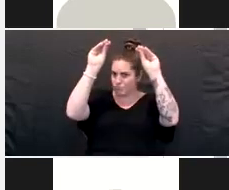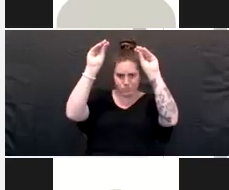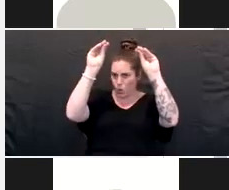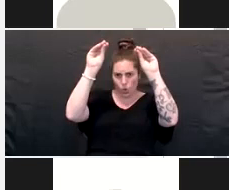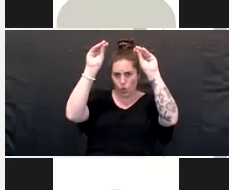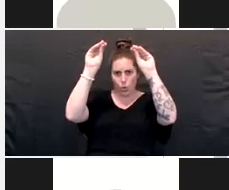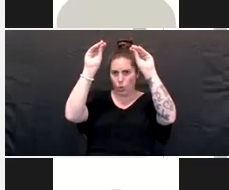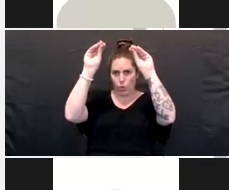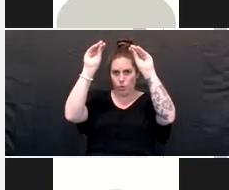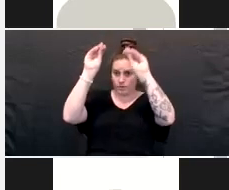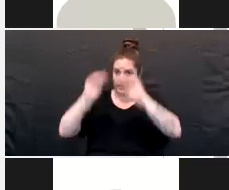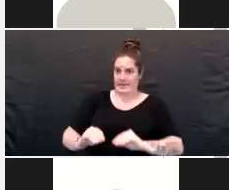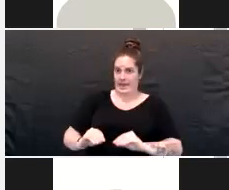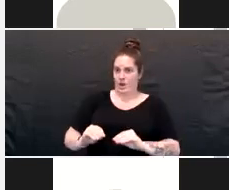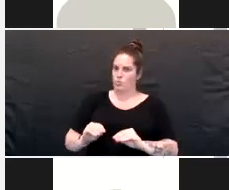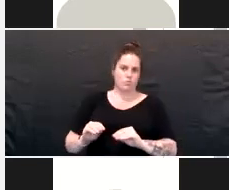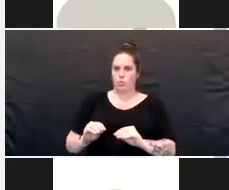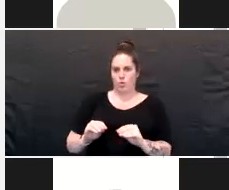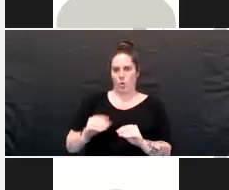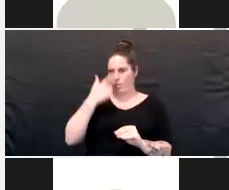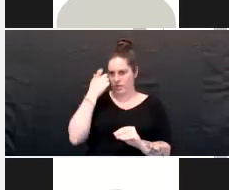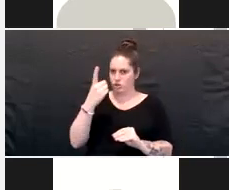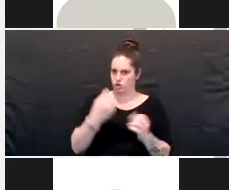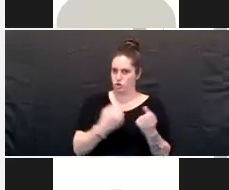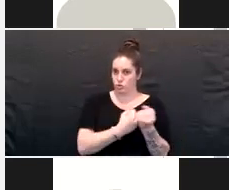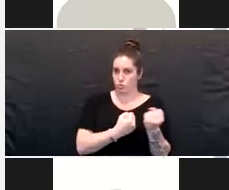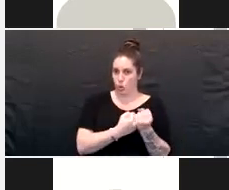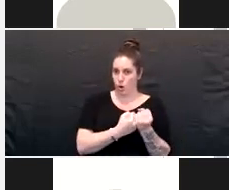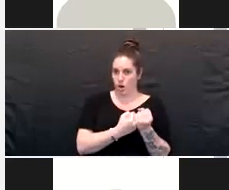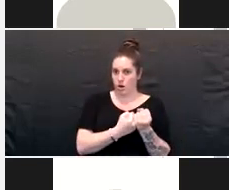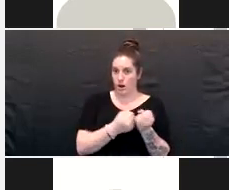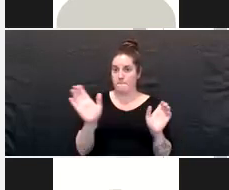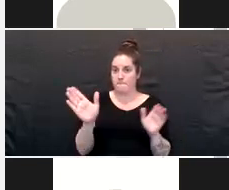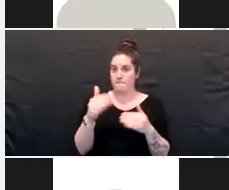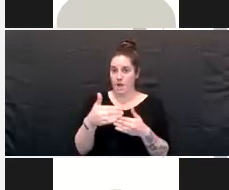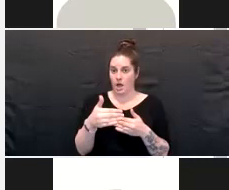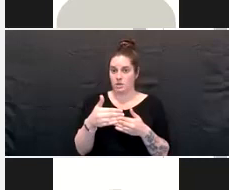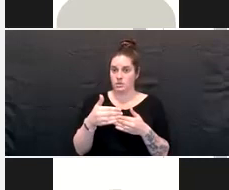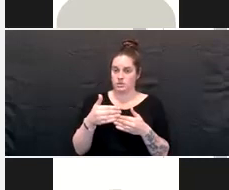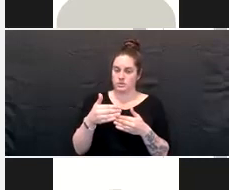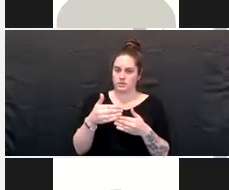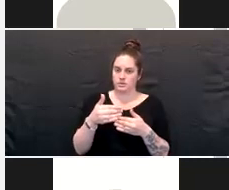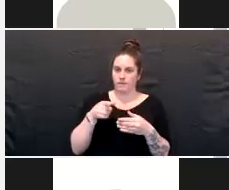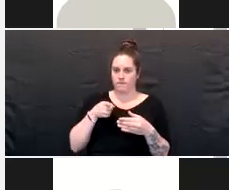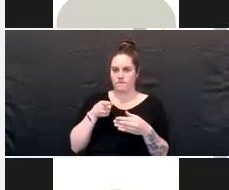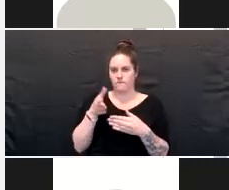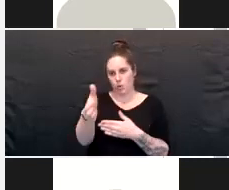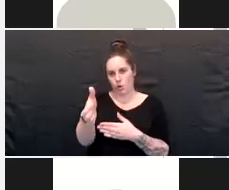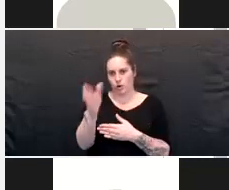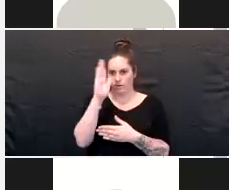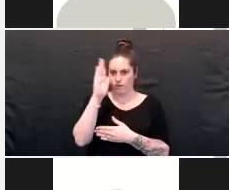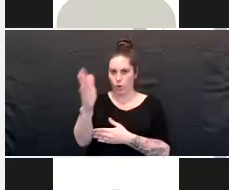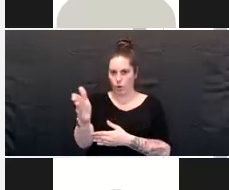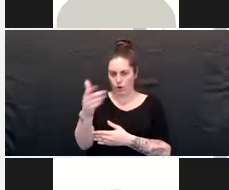because you're supporting the weight. The box is moving forward because you're carrying it.